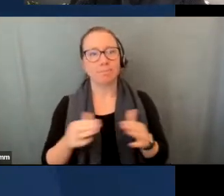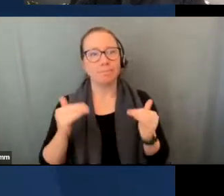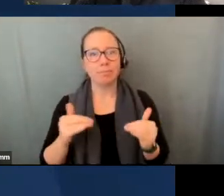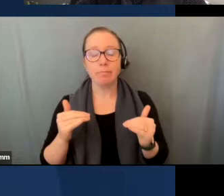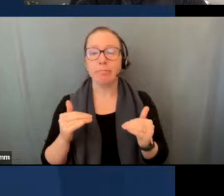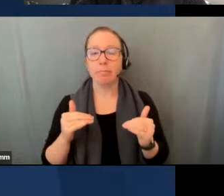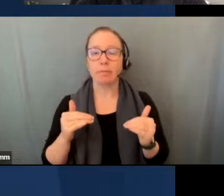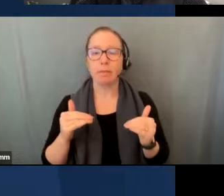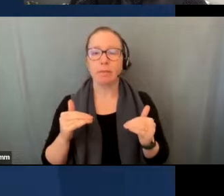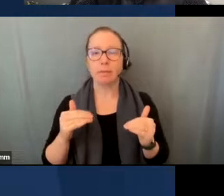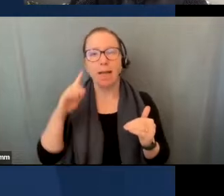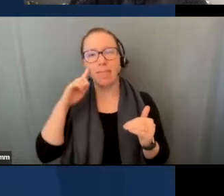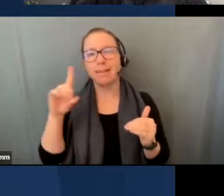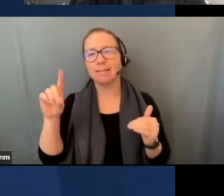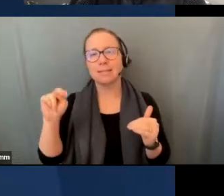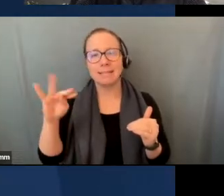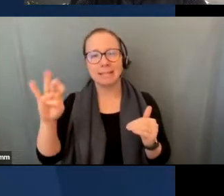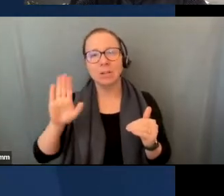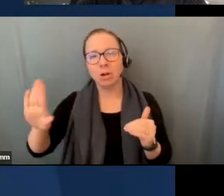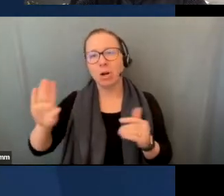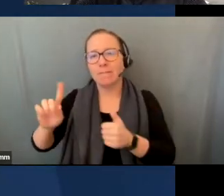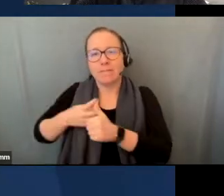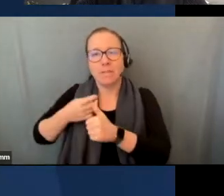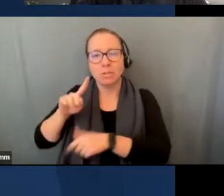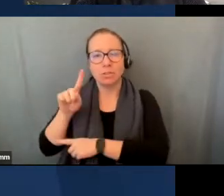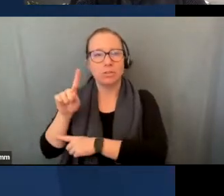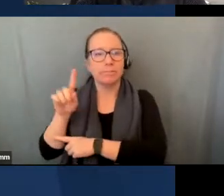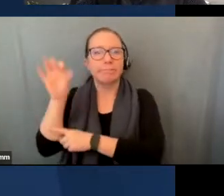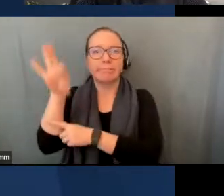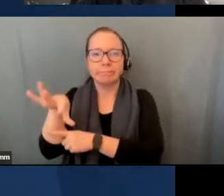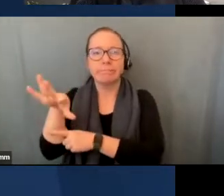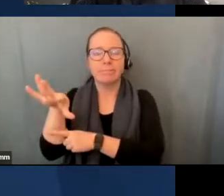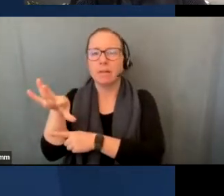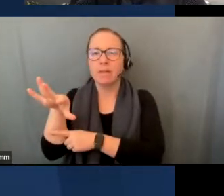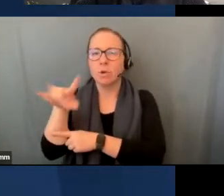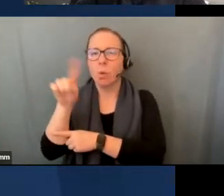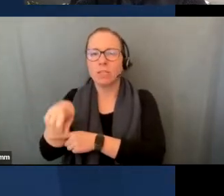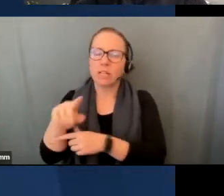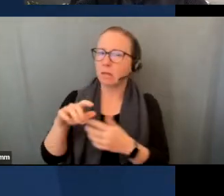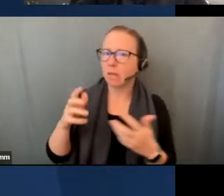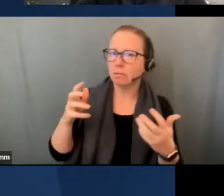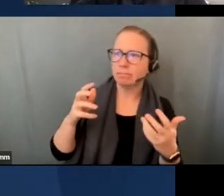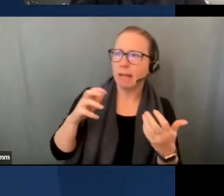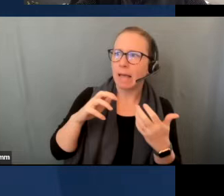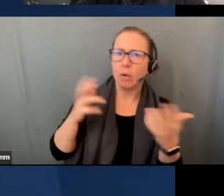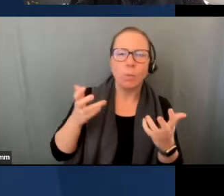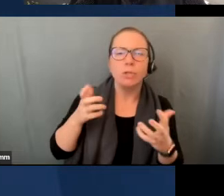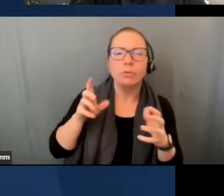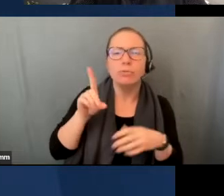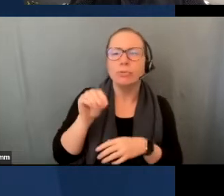overall, I think Denise's first question and premise, what do you do to build a safer